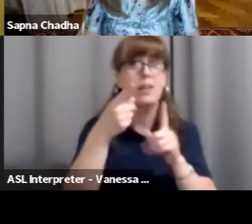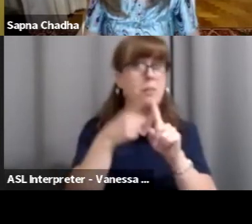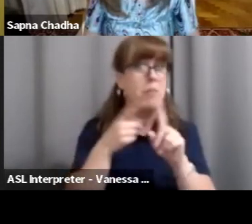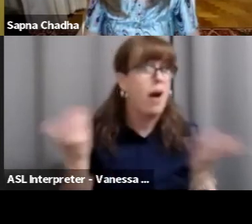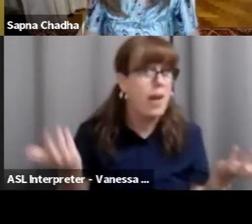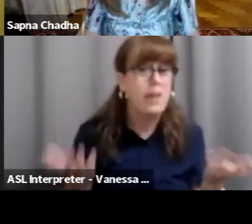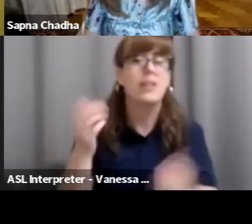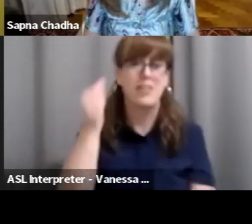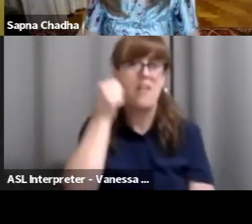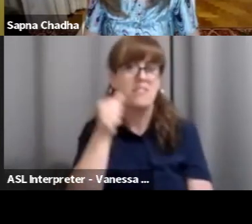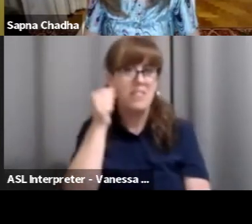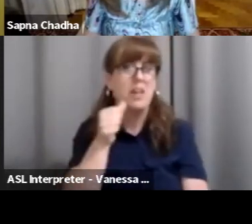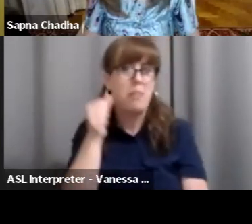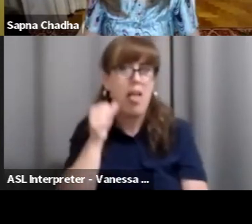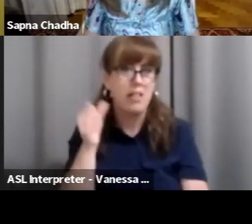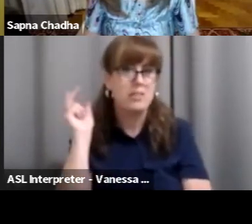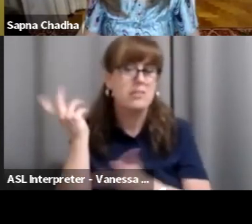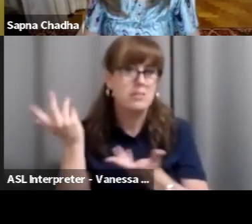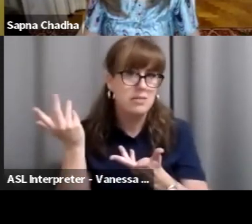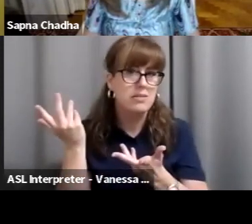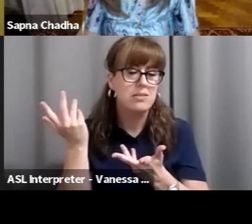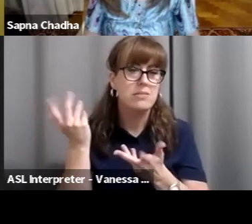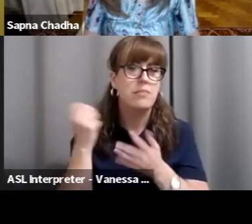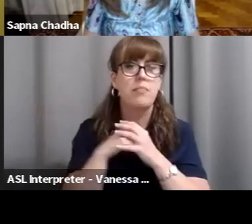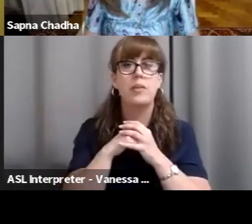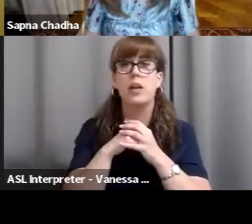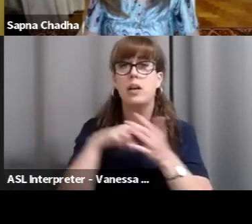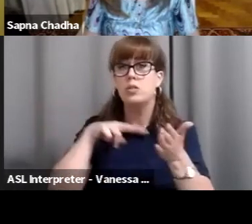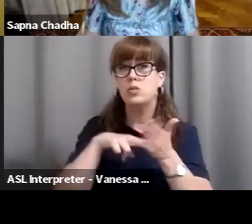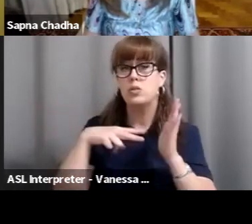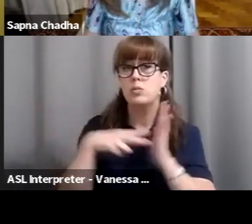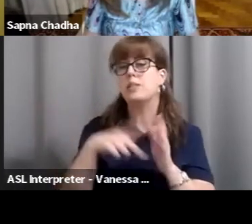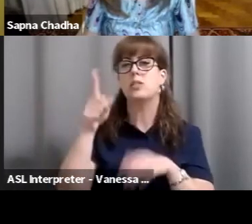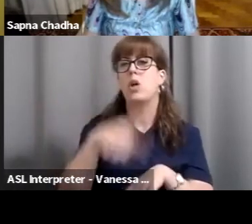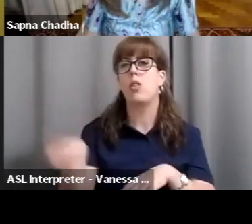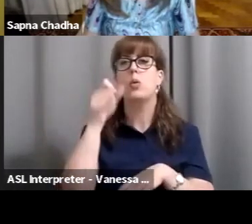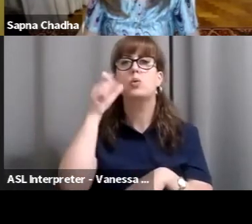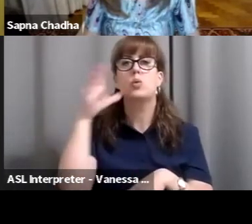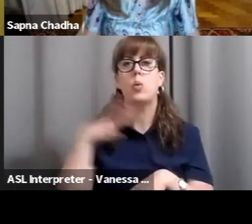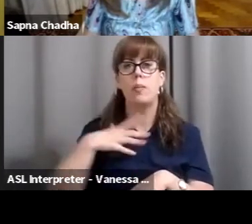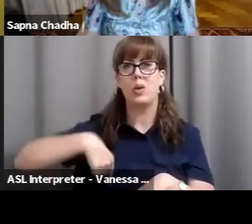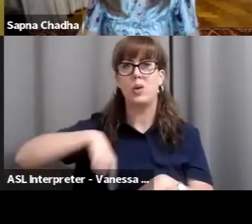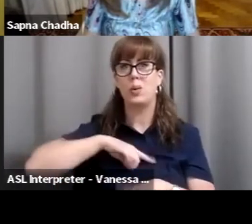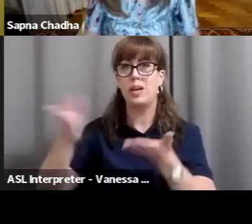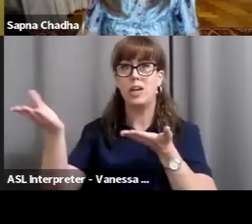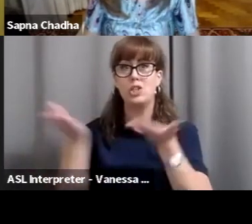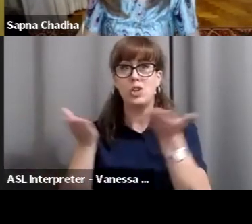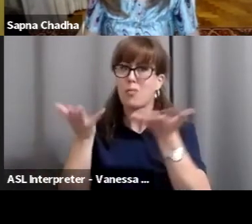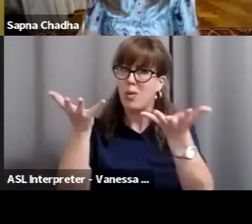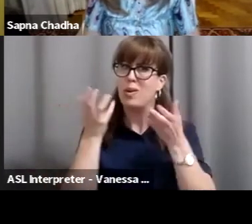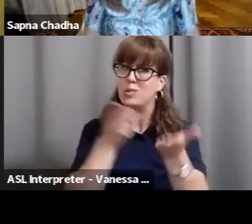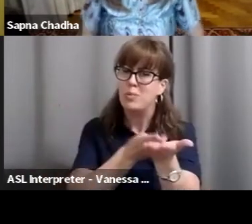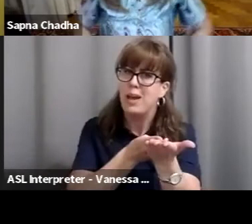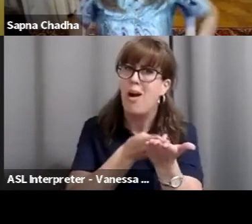our portrayal of these women whom we serve, we want that to be authentic